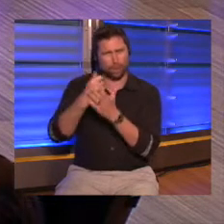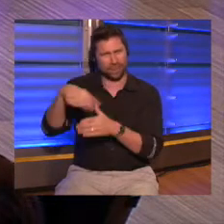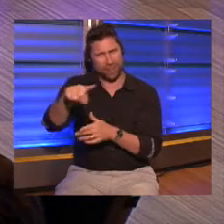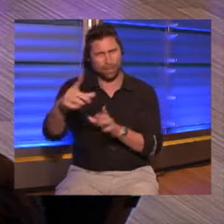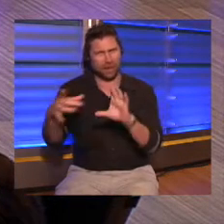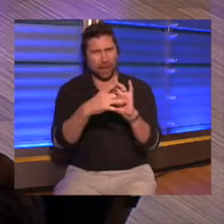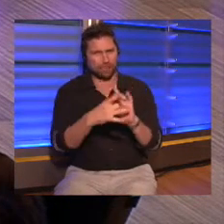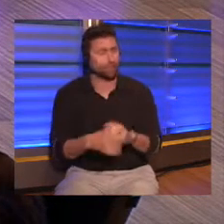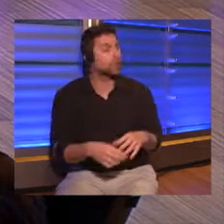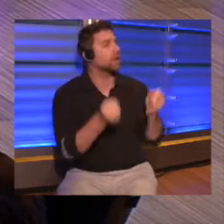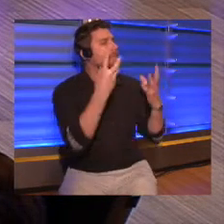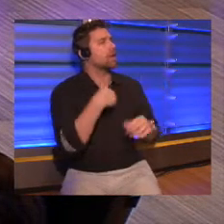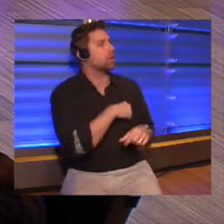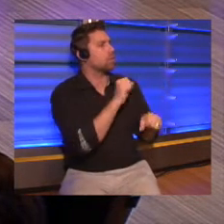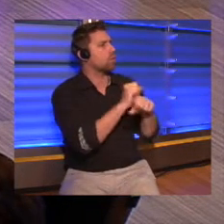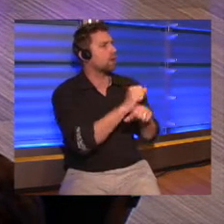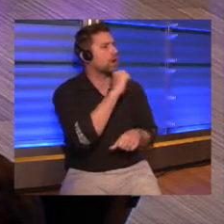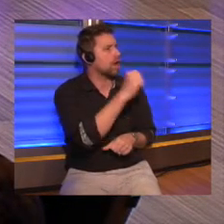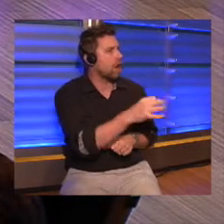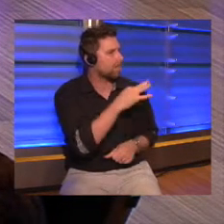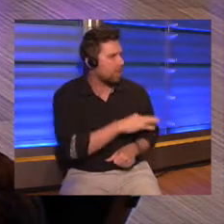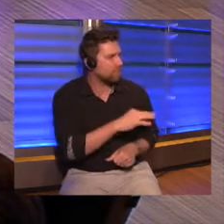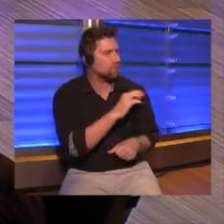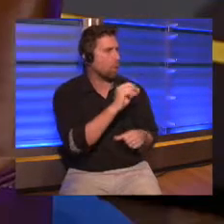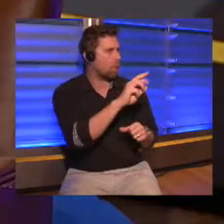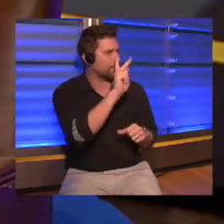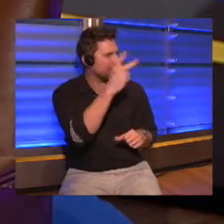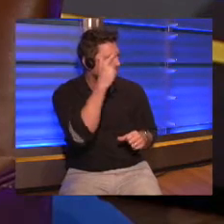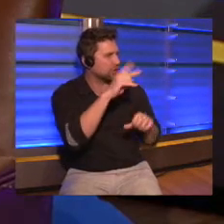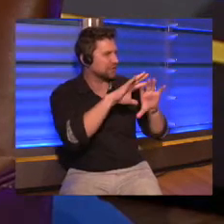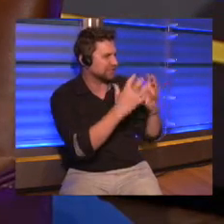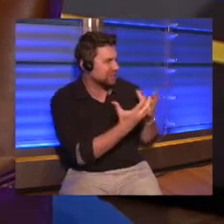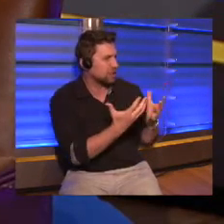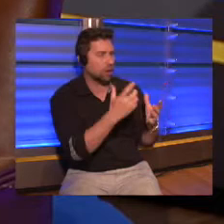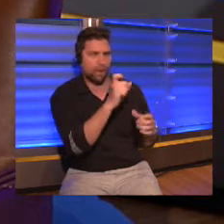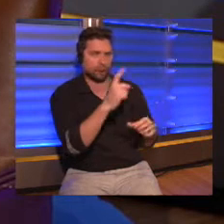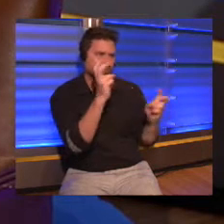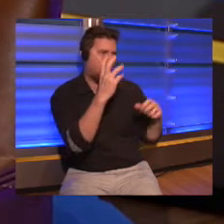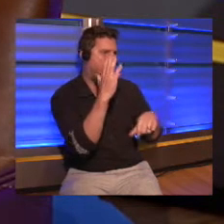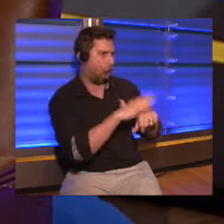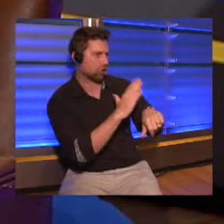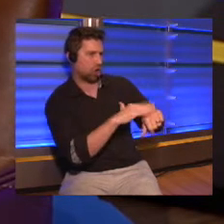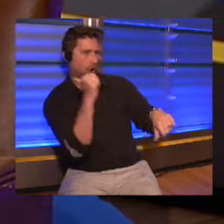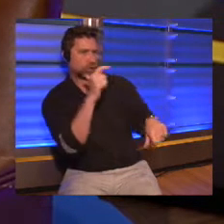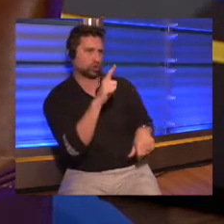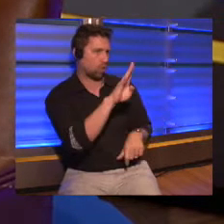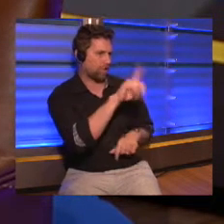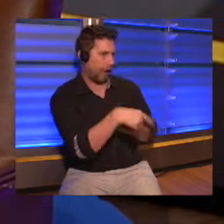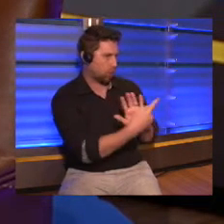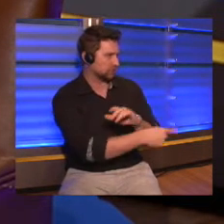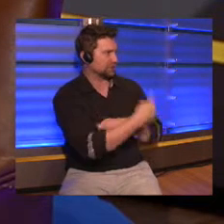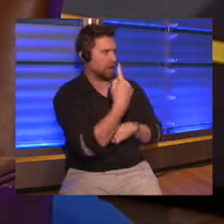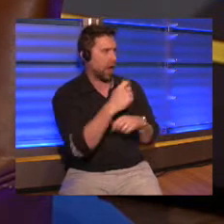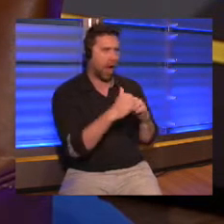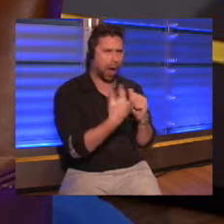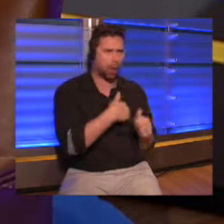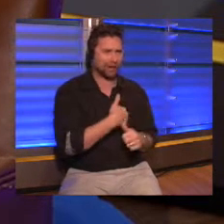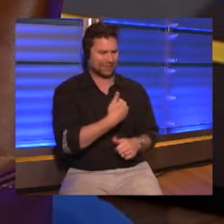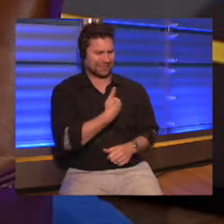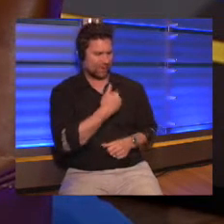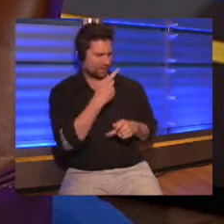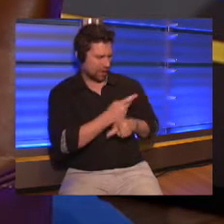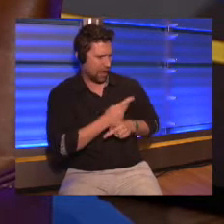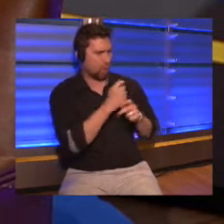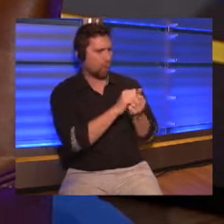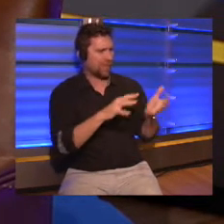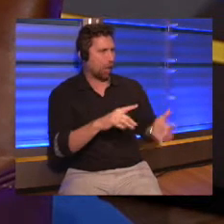for nonprofits or in the political sphere and have to be on call 24 hours a day. How do we self-care without